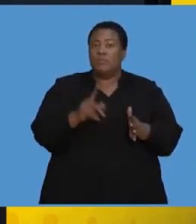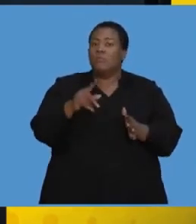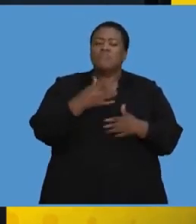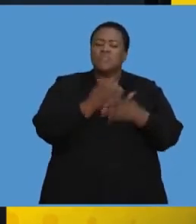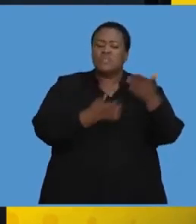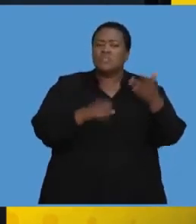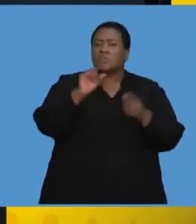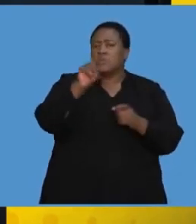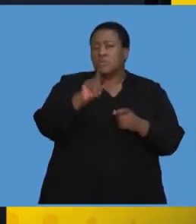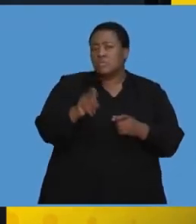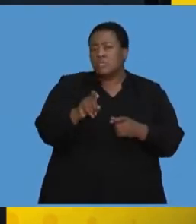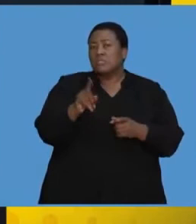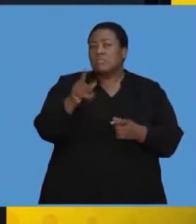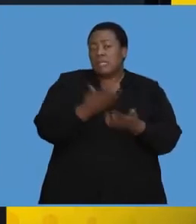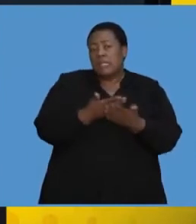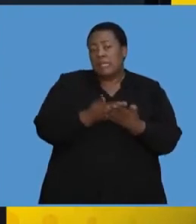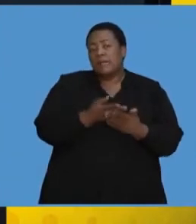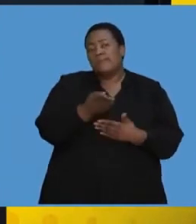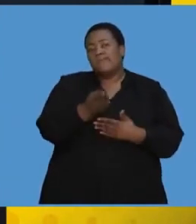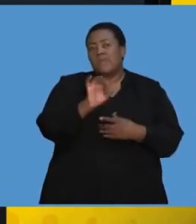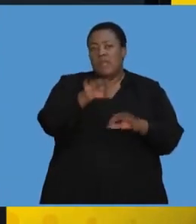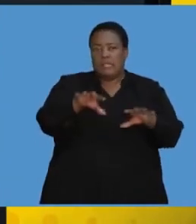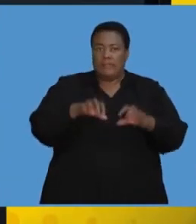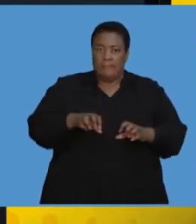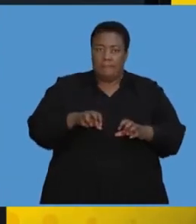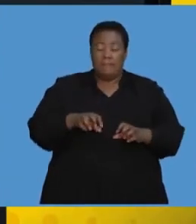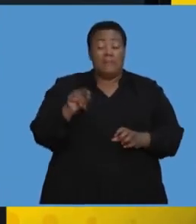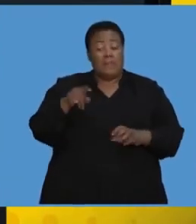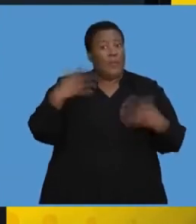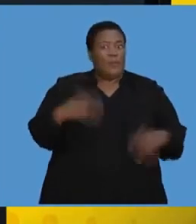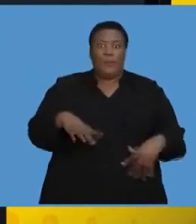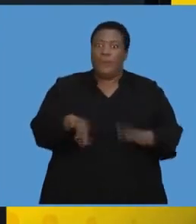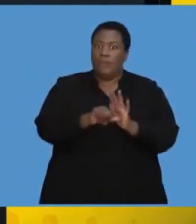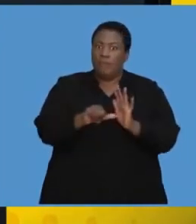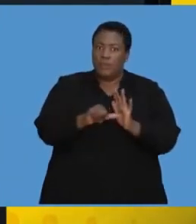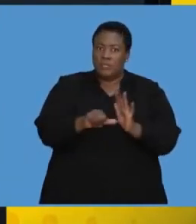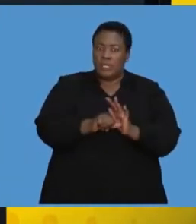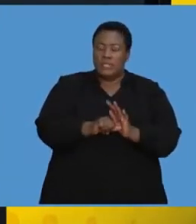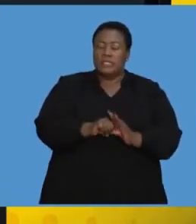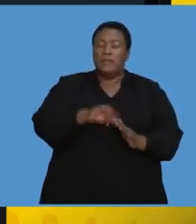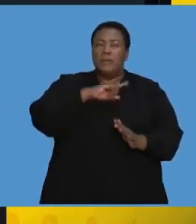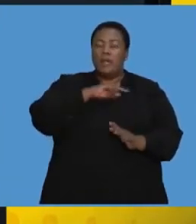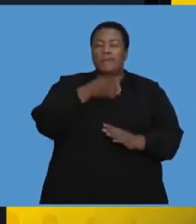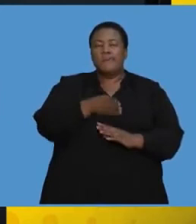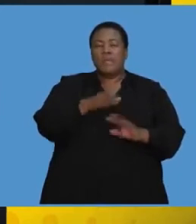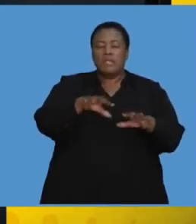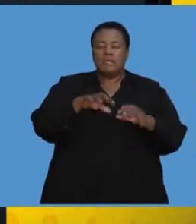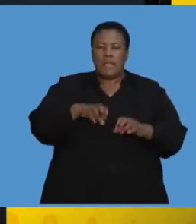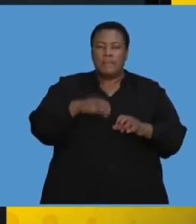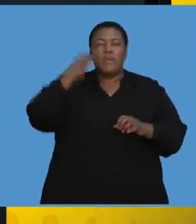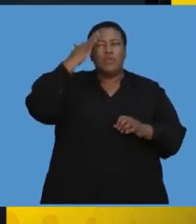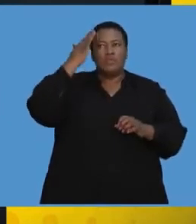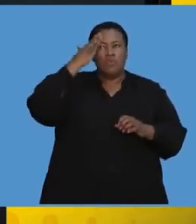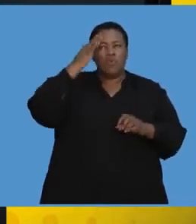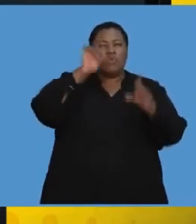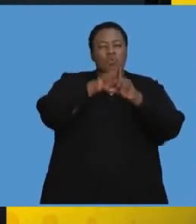can expect in the exam. This is very important, guys, as you are sitting for your exam, to be able to know and to identify